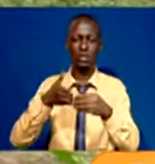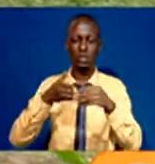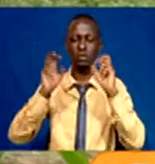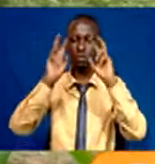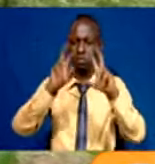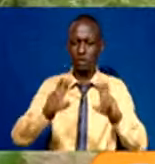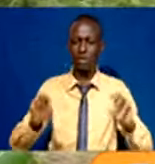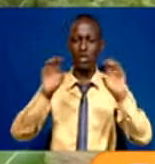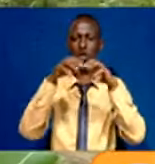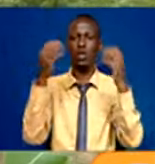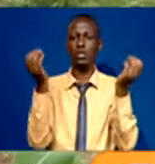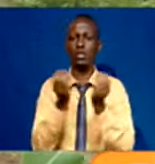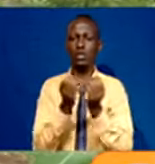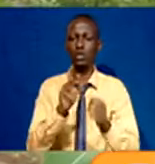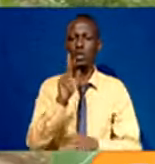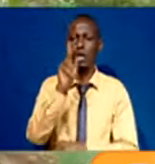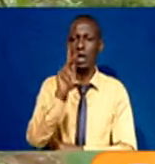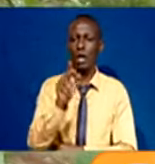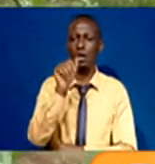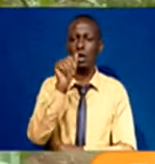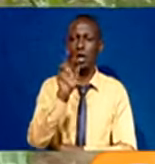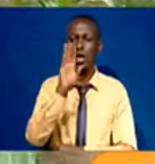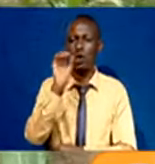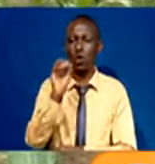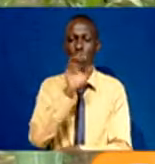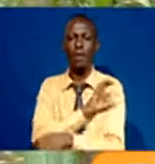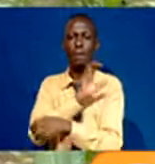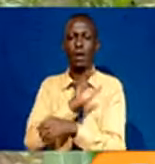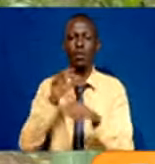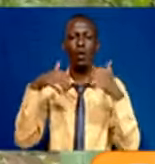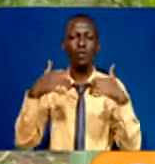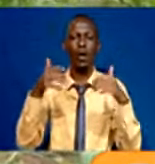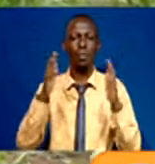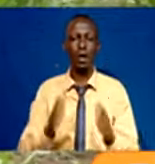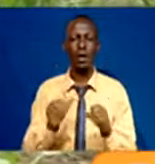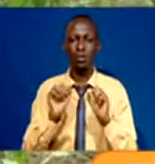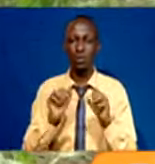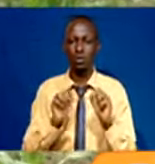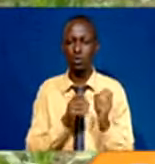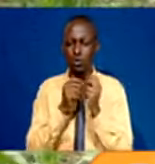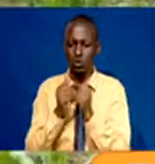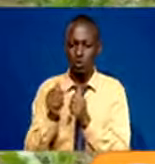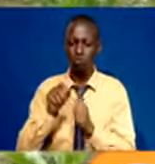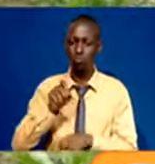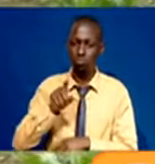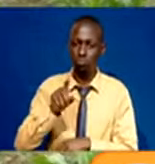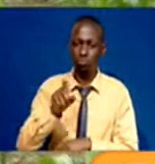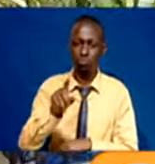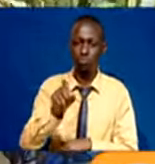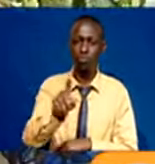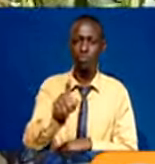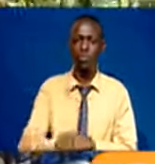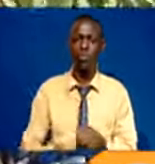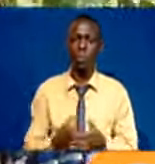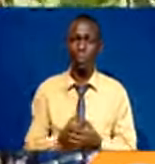organization CALRO to empower farmers through the integrated management of fall armyworm in dealing with the invasive pests.